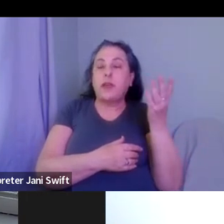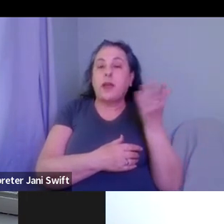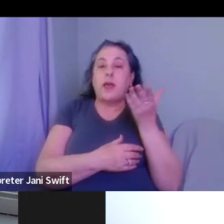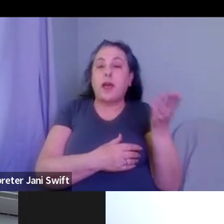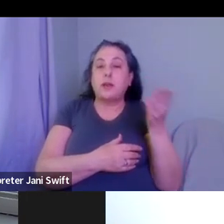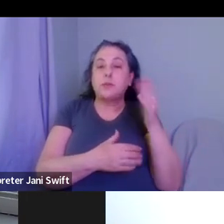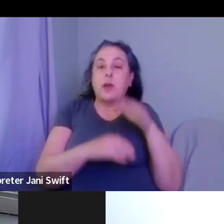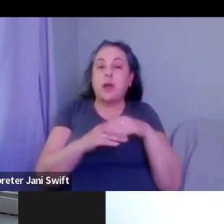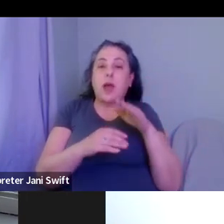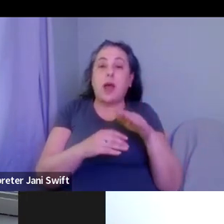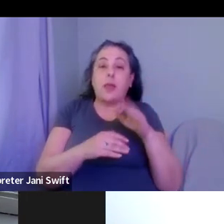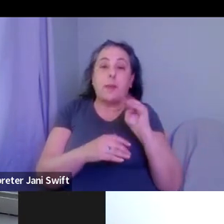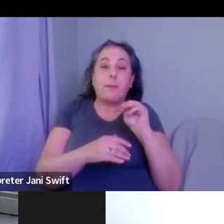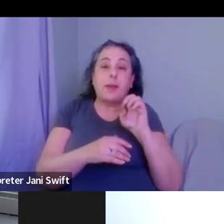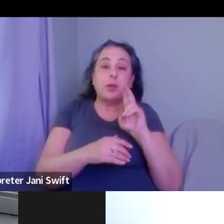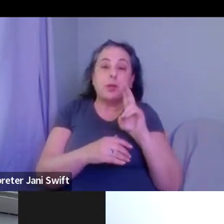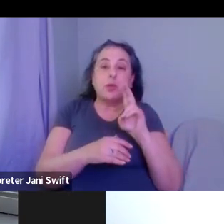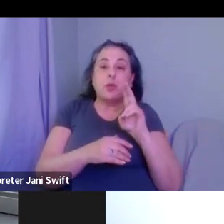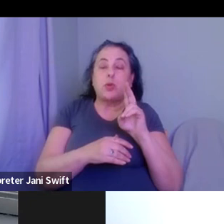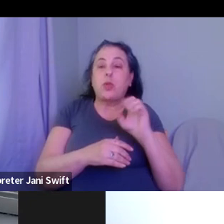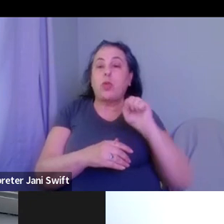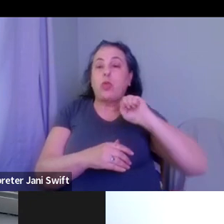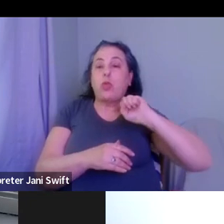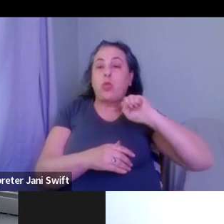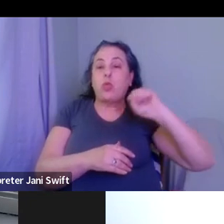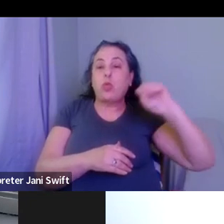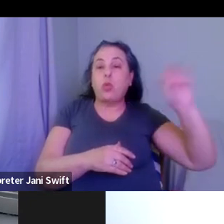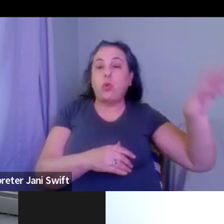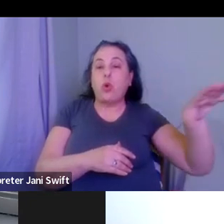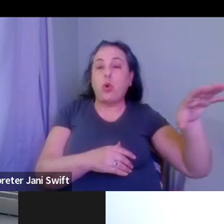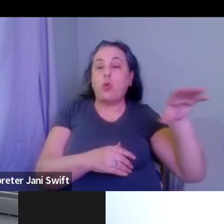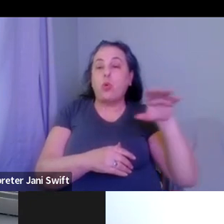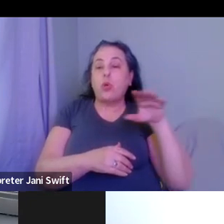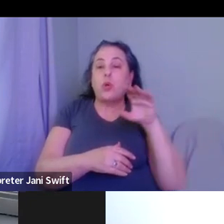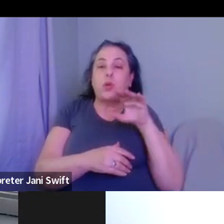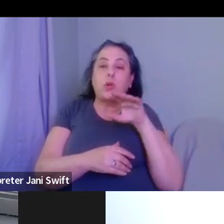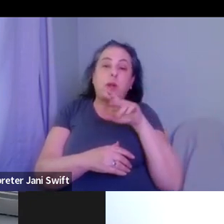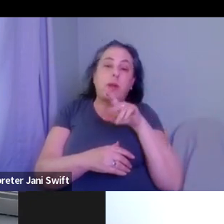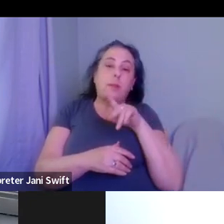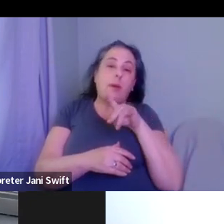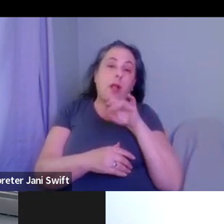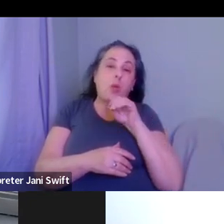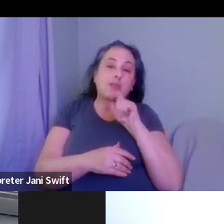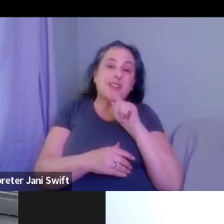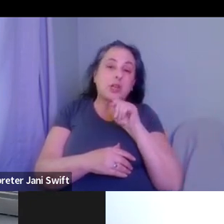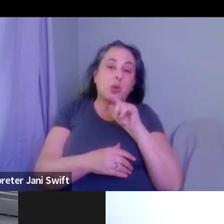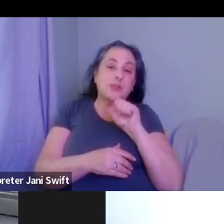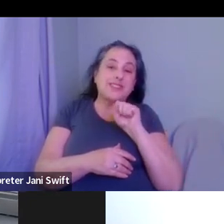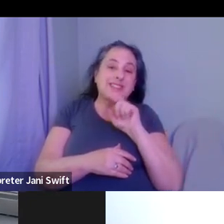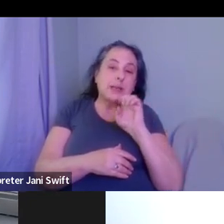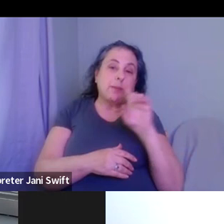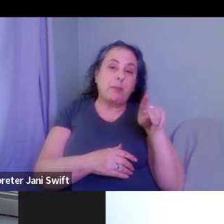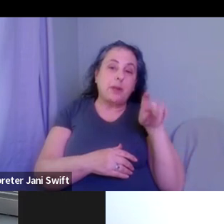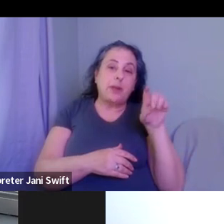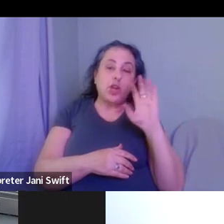on the menu, and then they just toss that cream out, this Palo Santo steeped cream. We